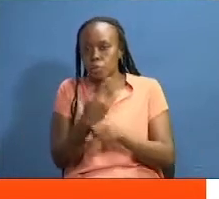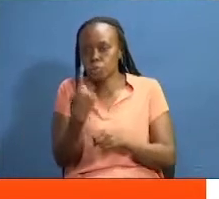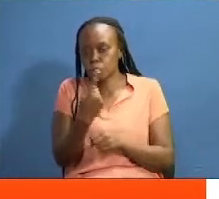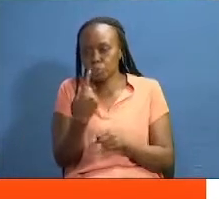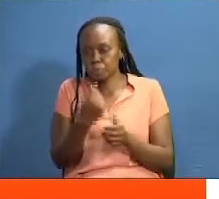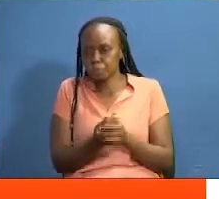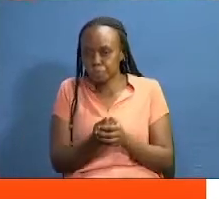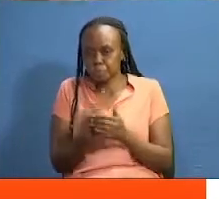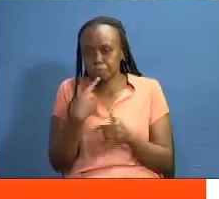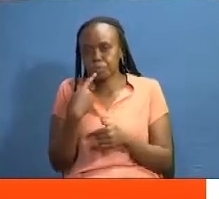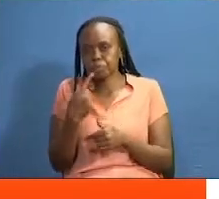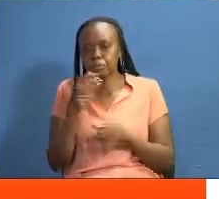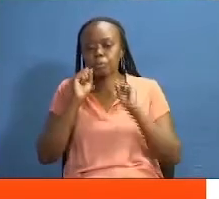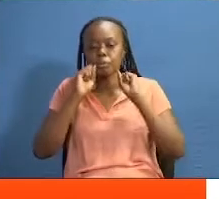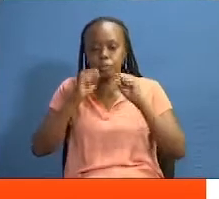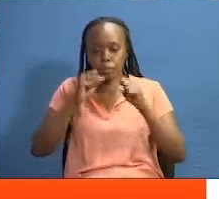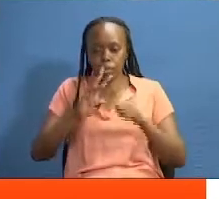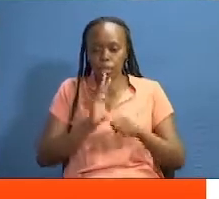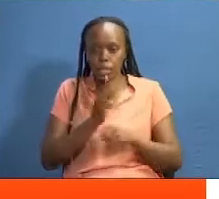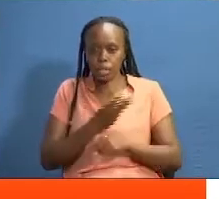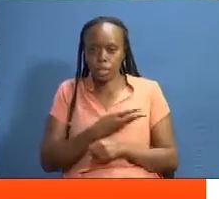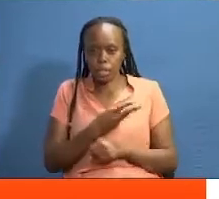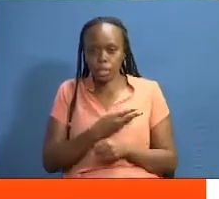of profession. So can we be,